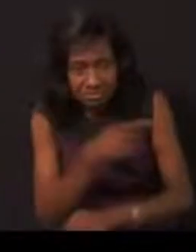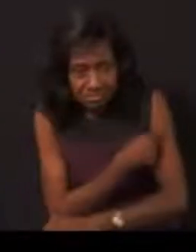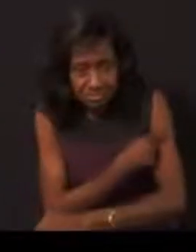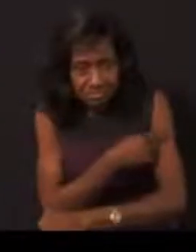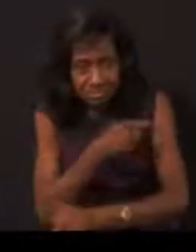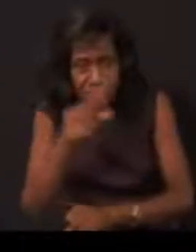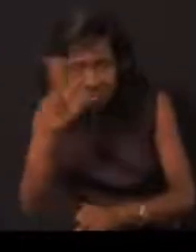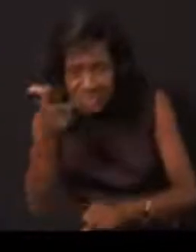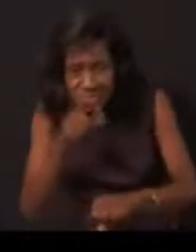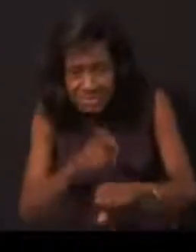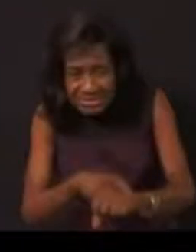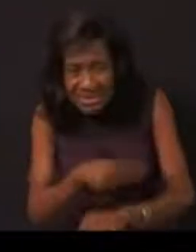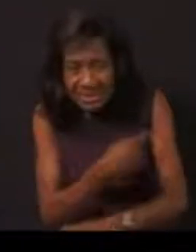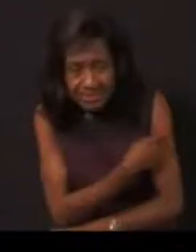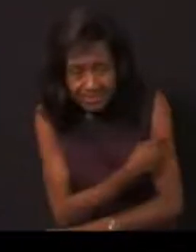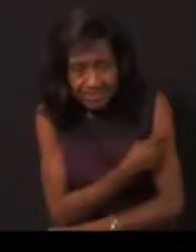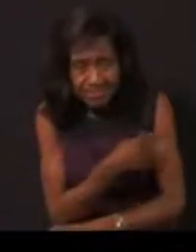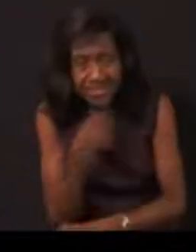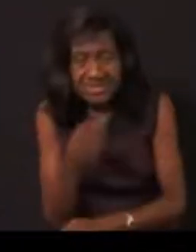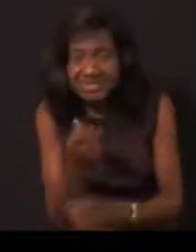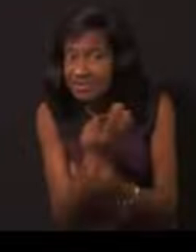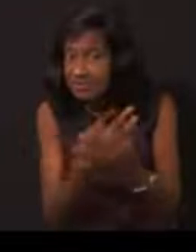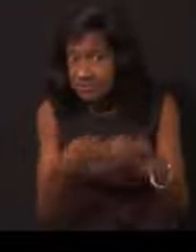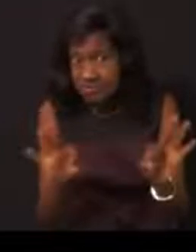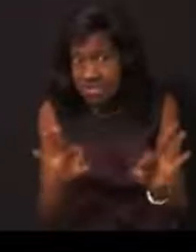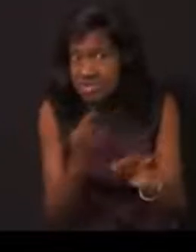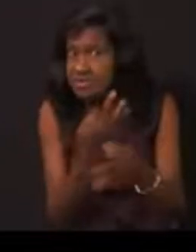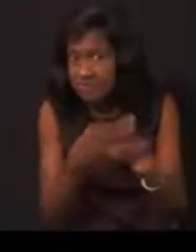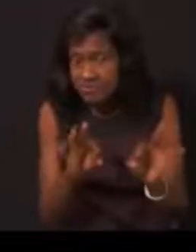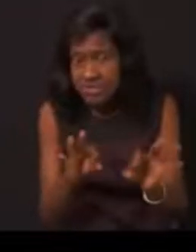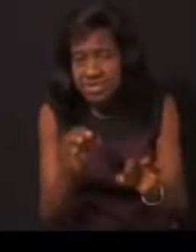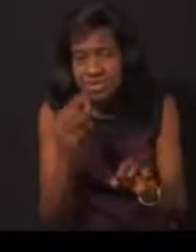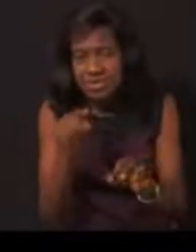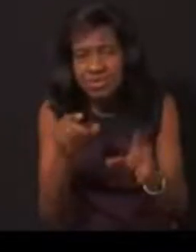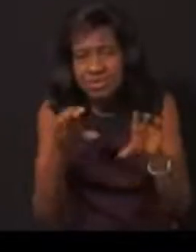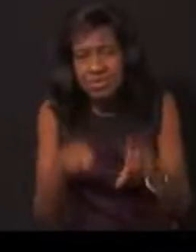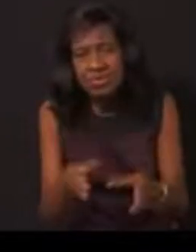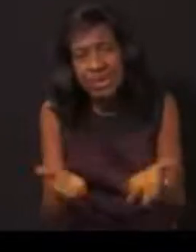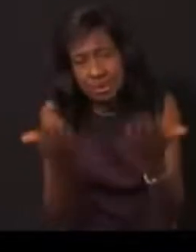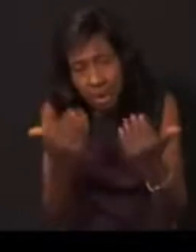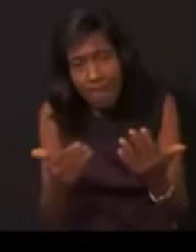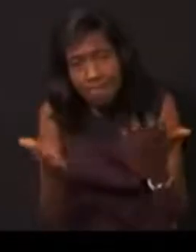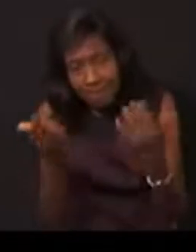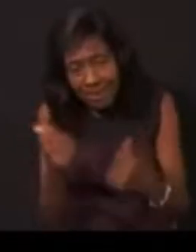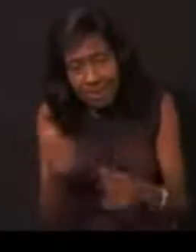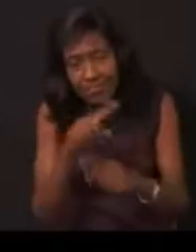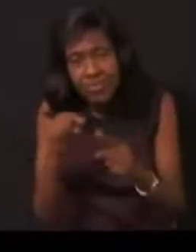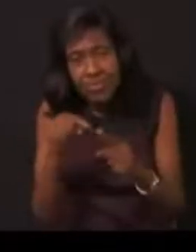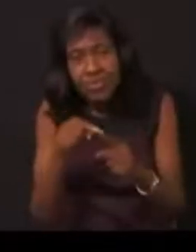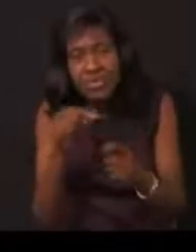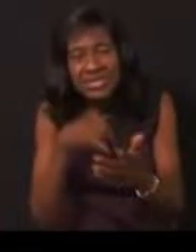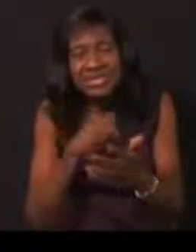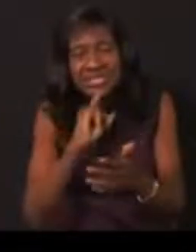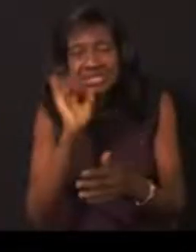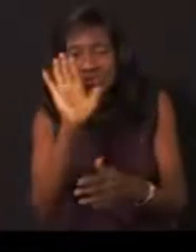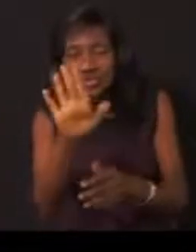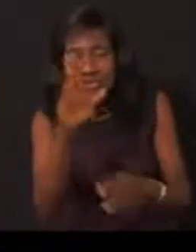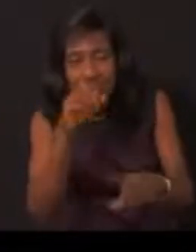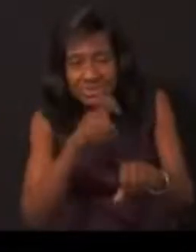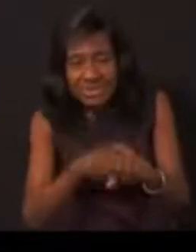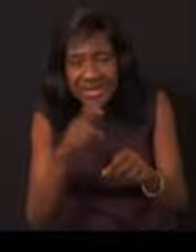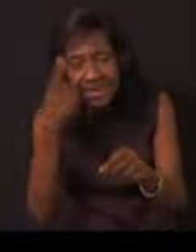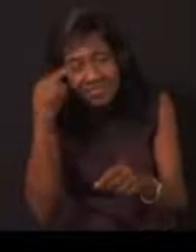these vaccines free of charge to Cayman. So please do come forward when your time is called to get the